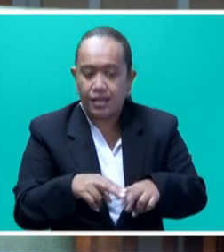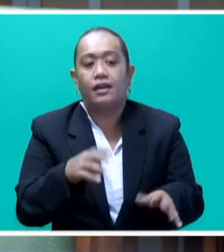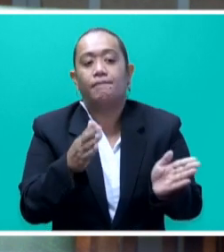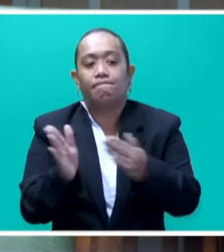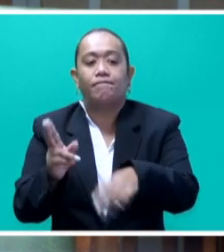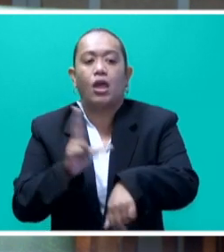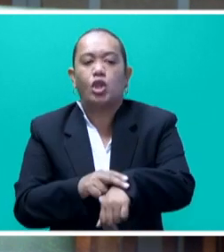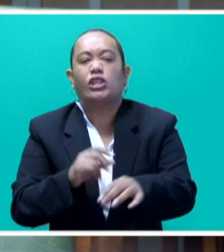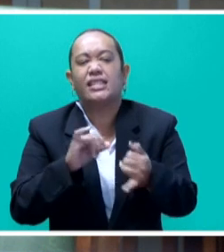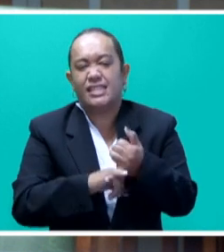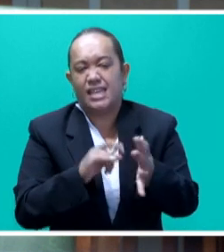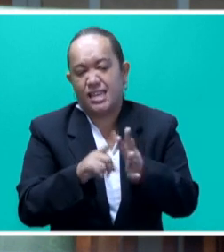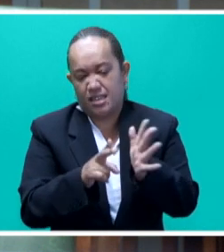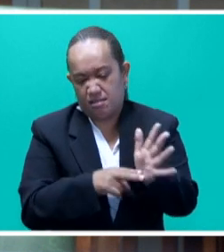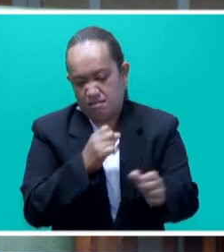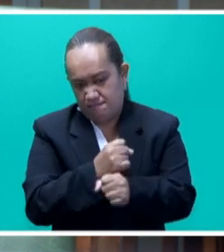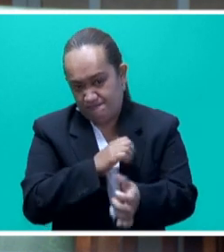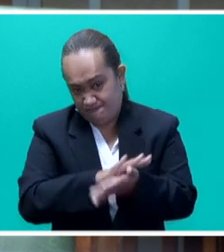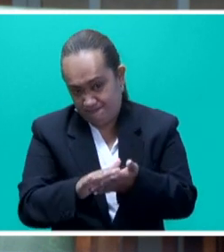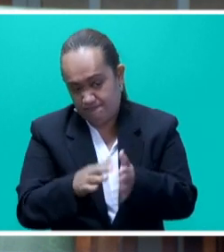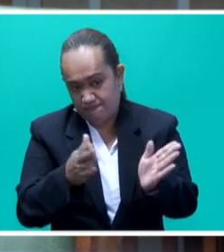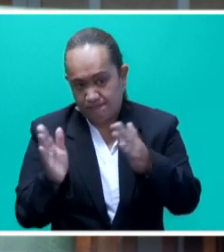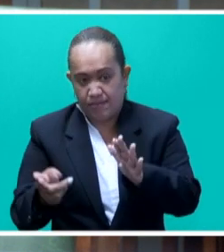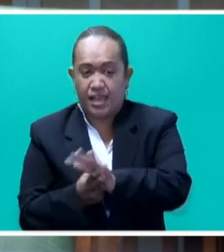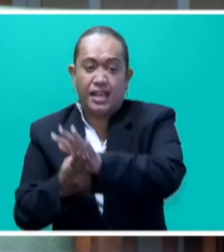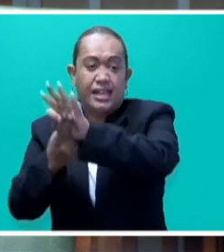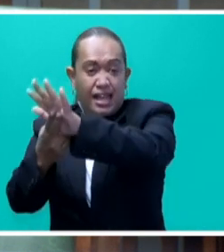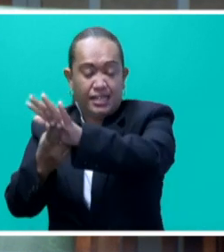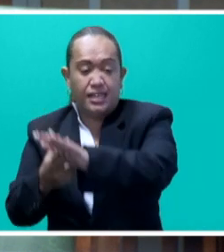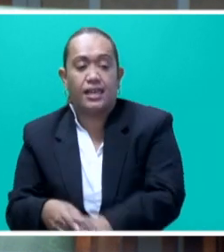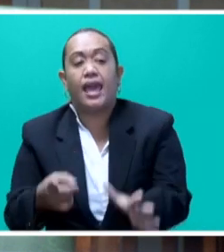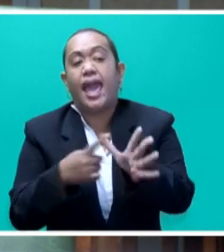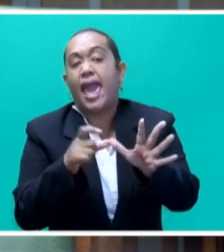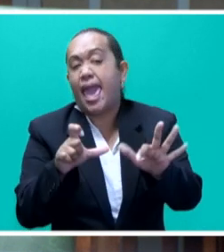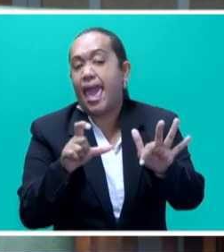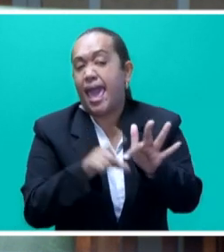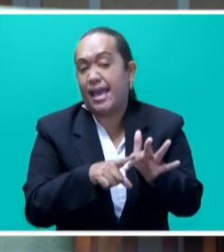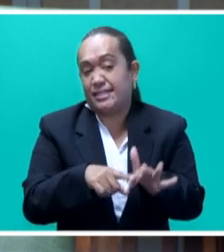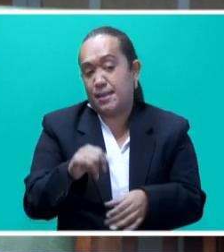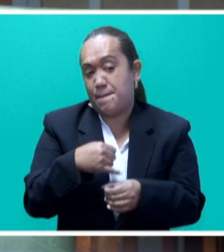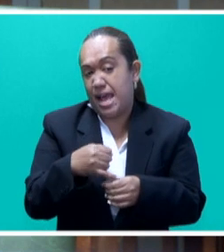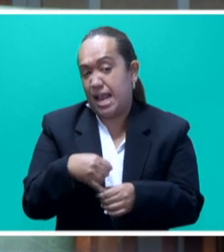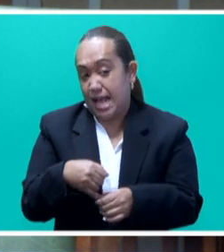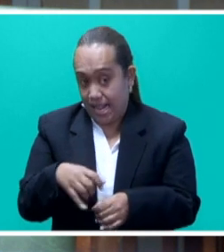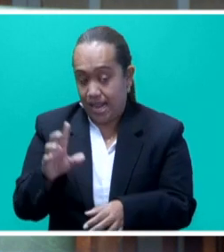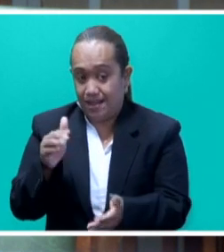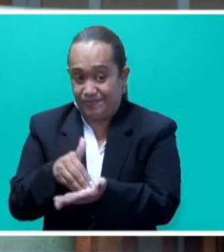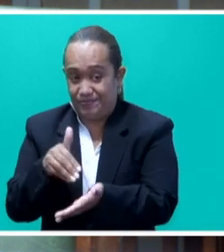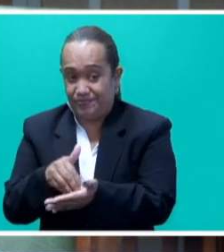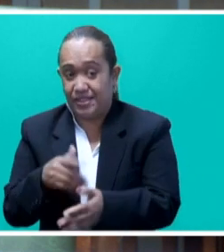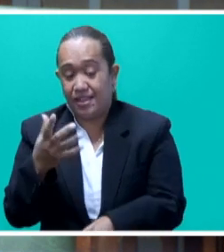9, Mr. Speaker, sorry, Nandi, the next one, Nandi, is ACE Medical Clinic, which is in RB Jet Point